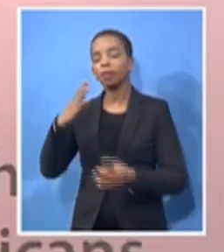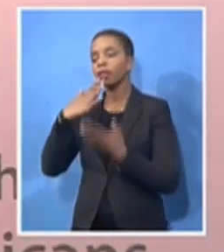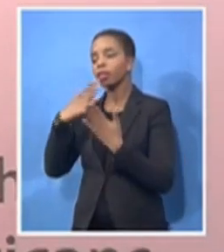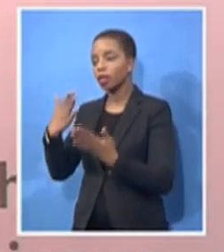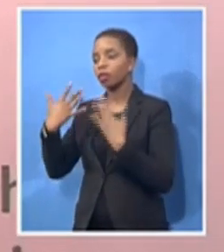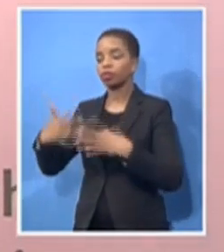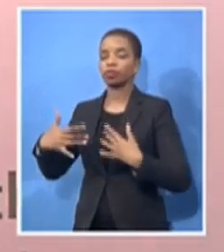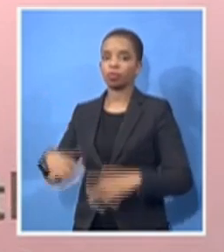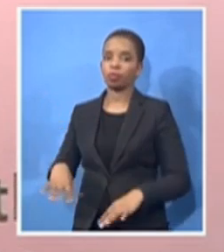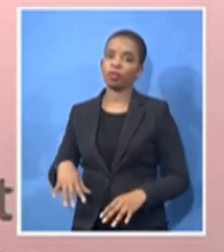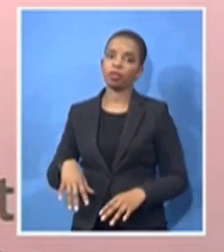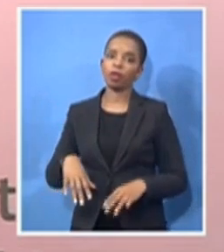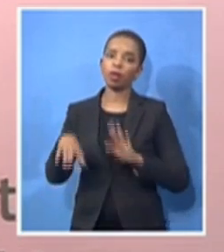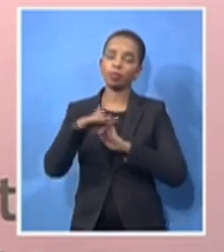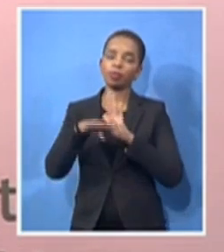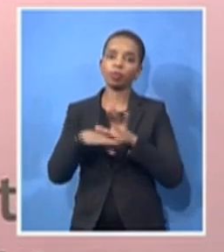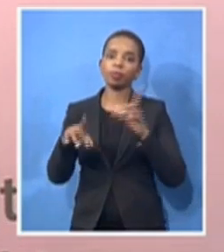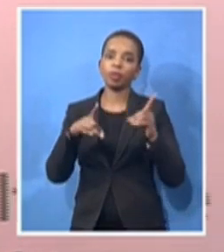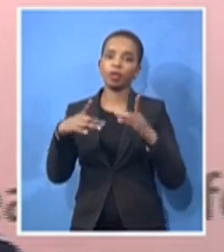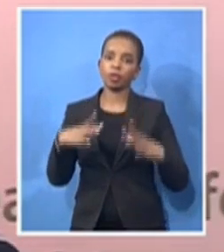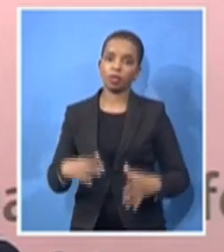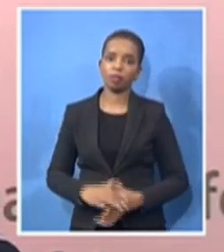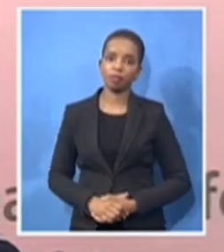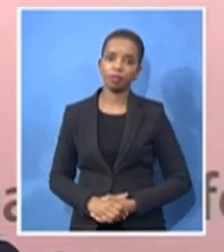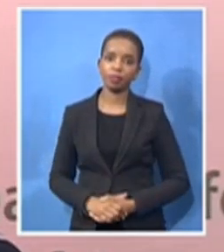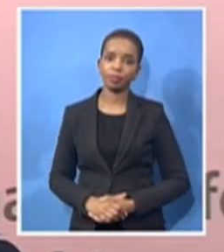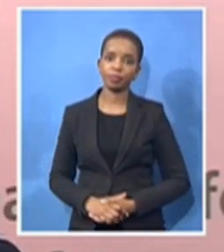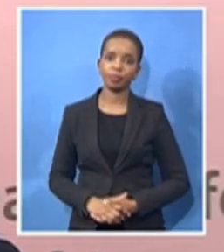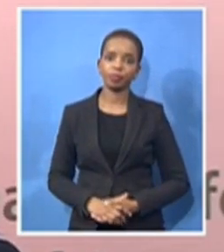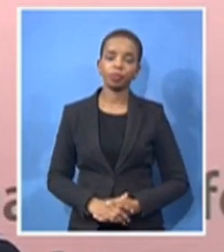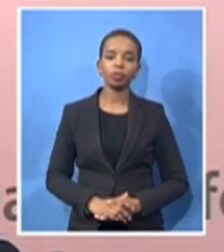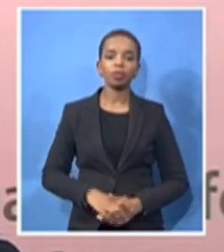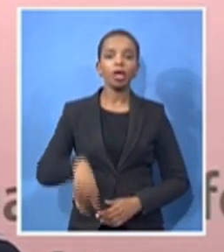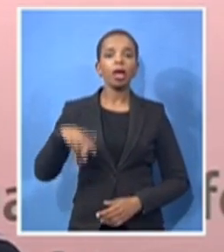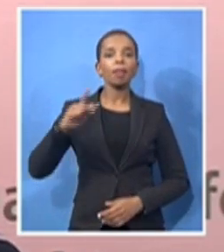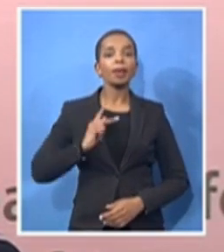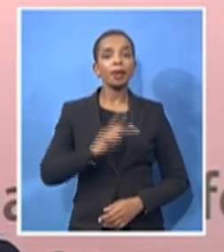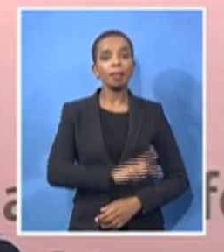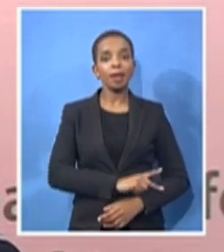The Premier of Gauteng, Premier Makhura,